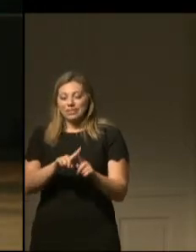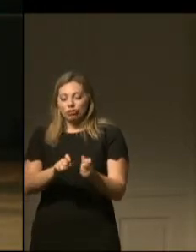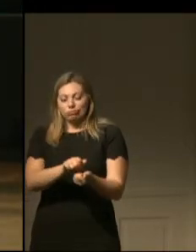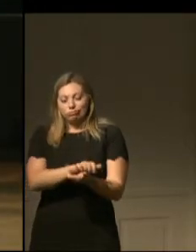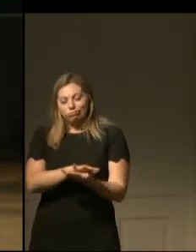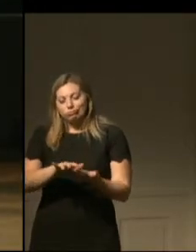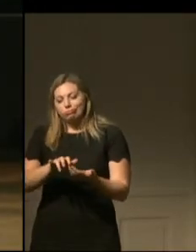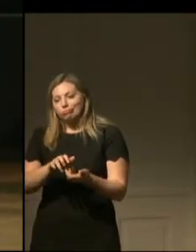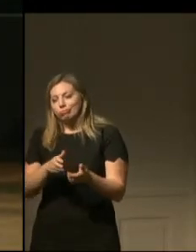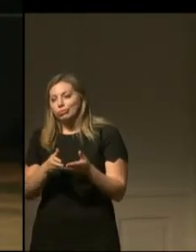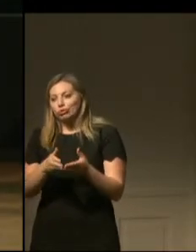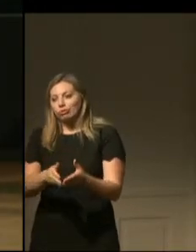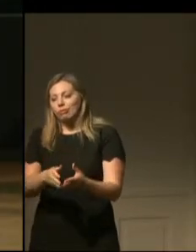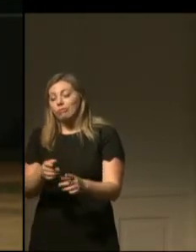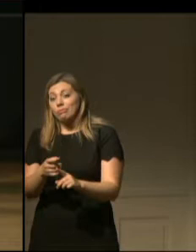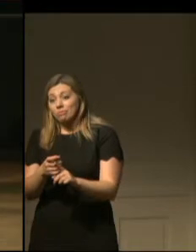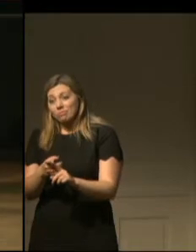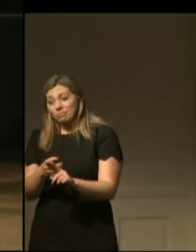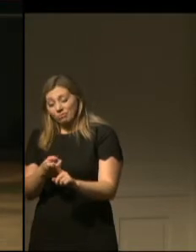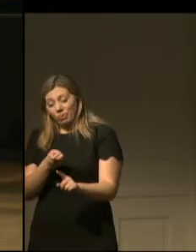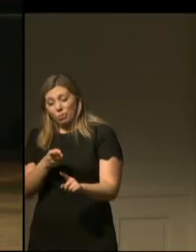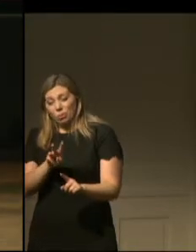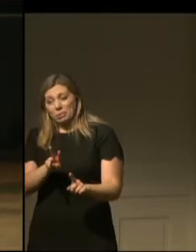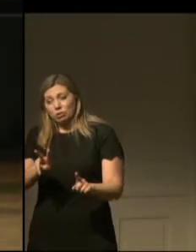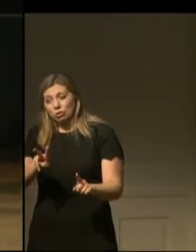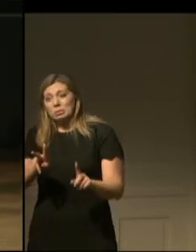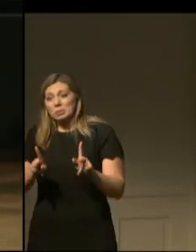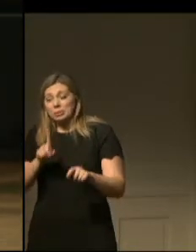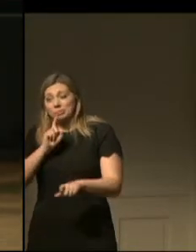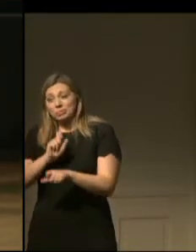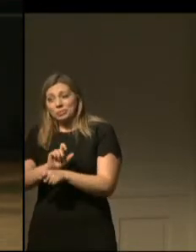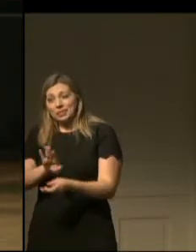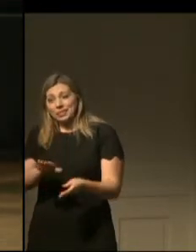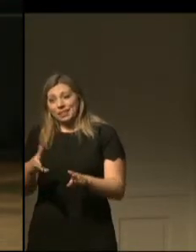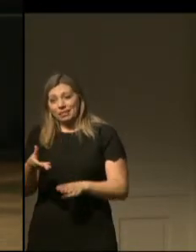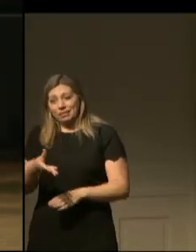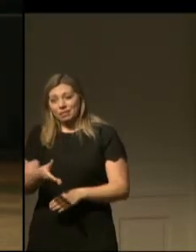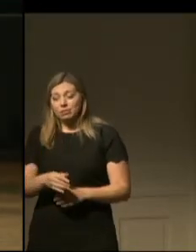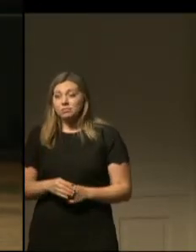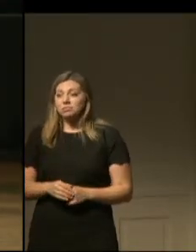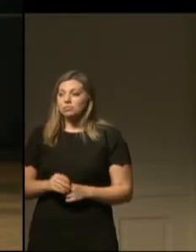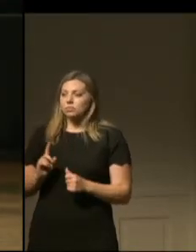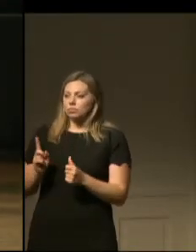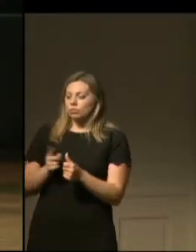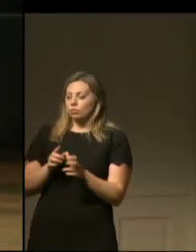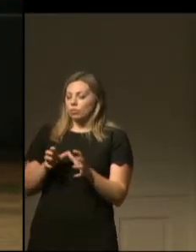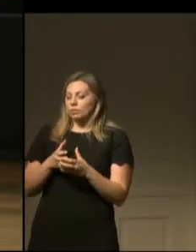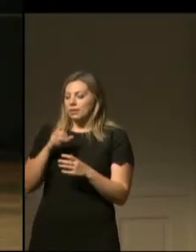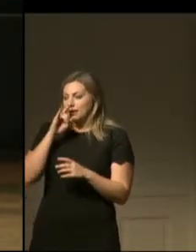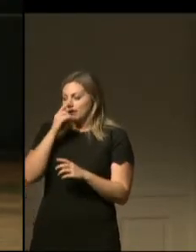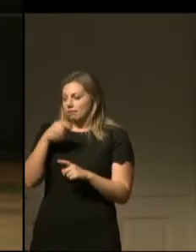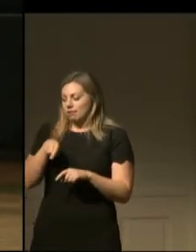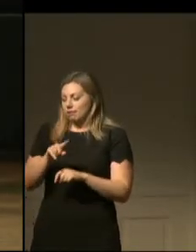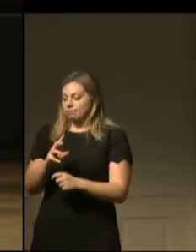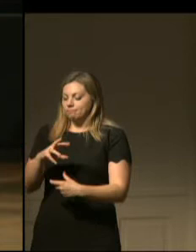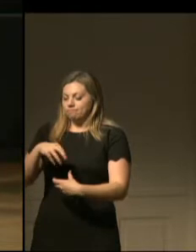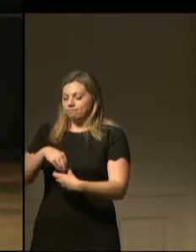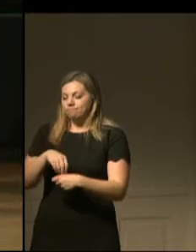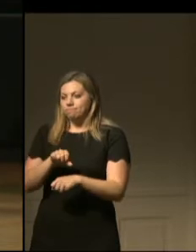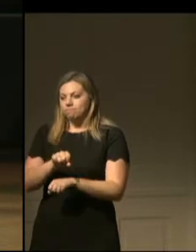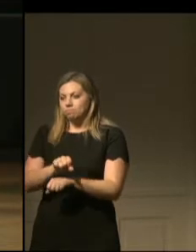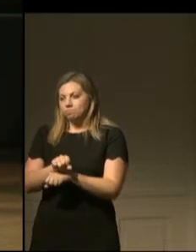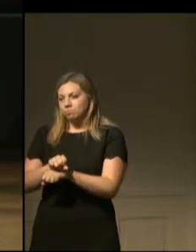from World War II where people actually died. And so the first group of kids that I had that worked on this project,